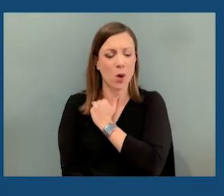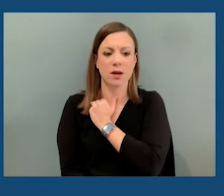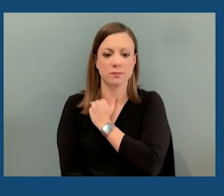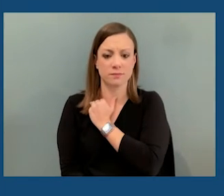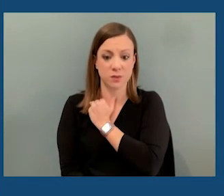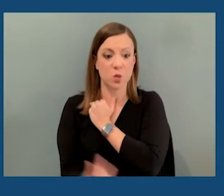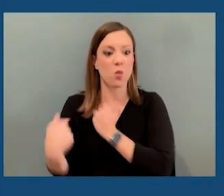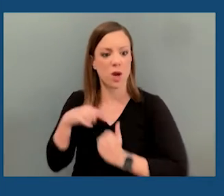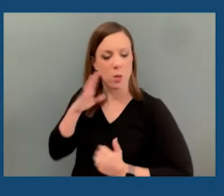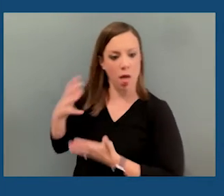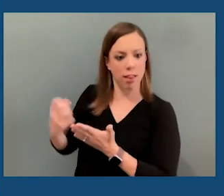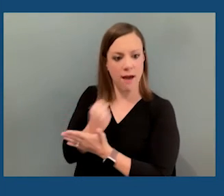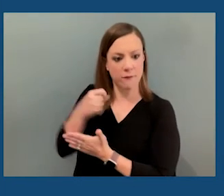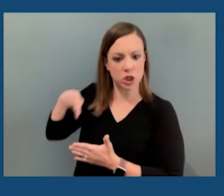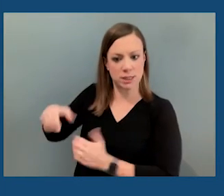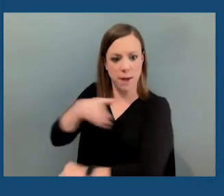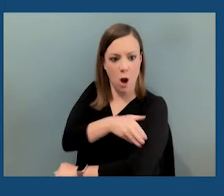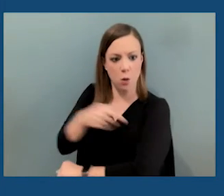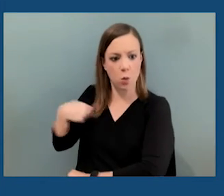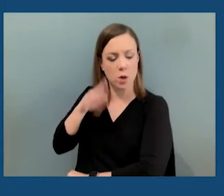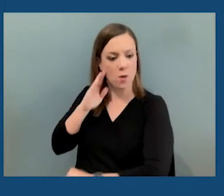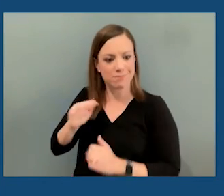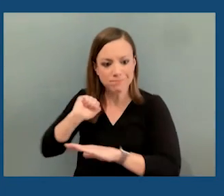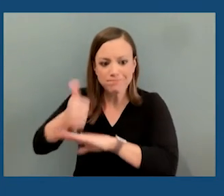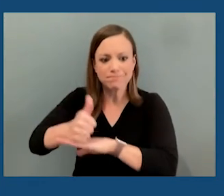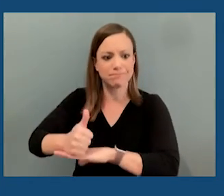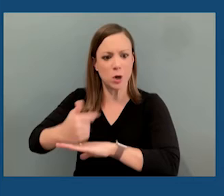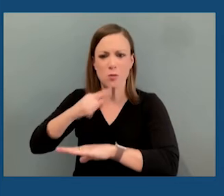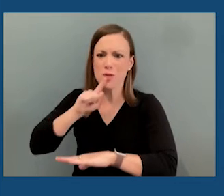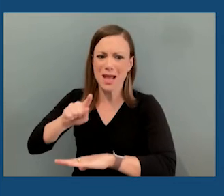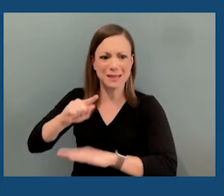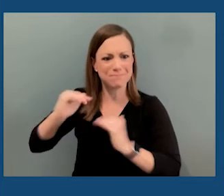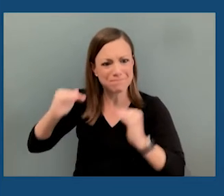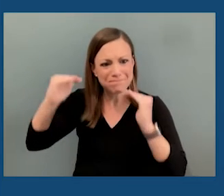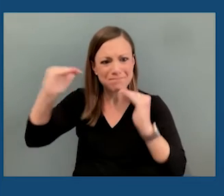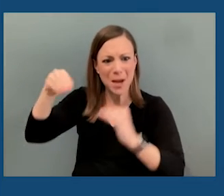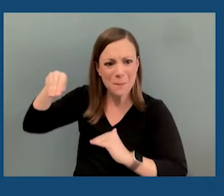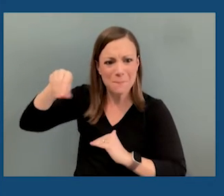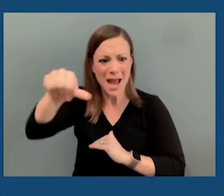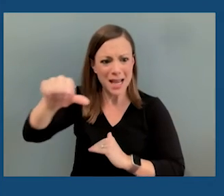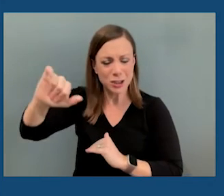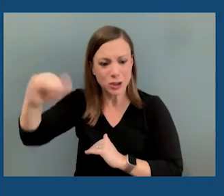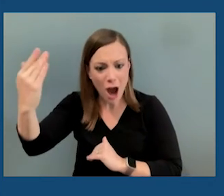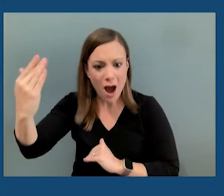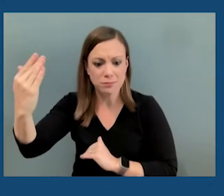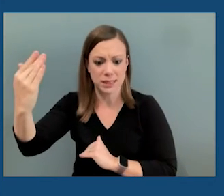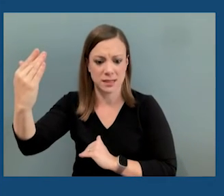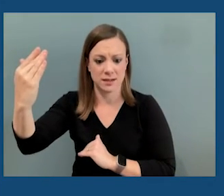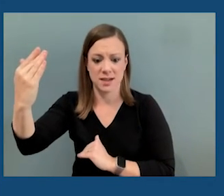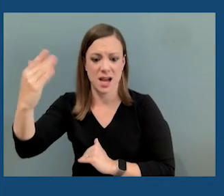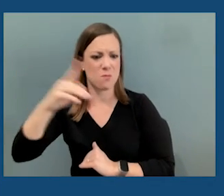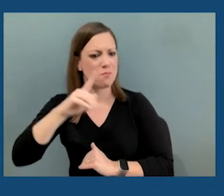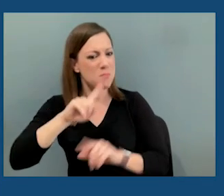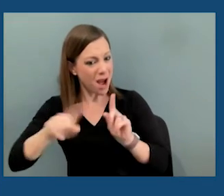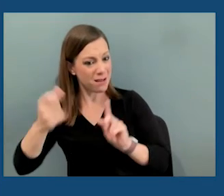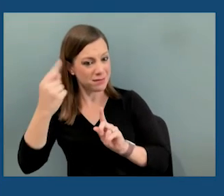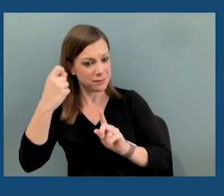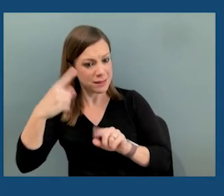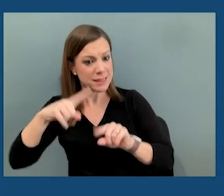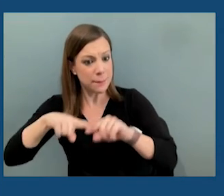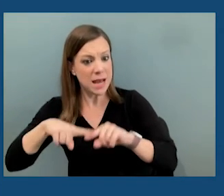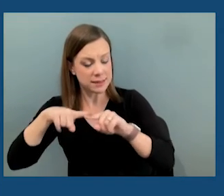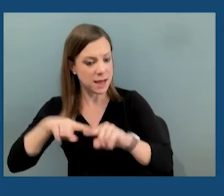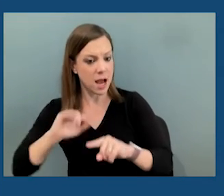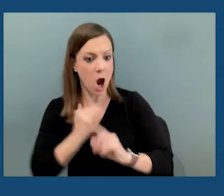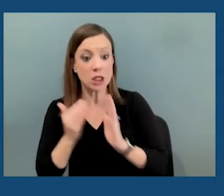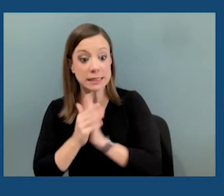create high-paying jobs, support our businesses. And again, it hinges a lot on our skills and our talent. So here's how we